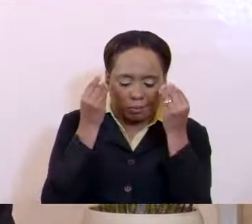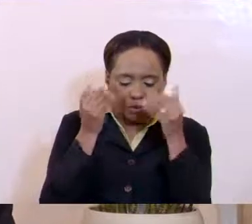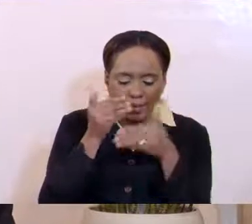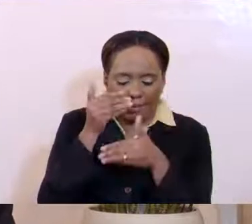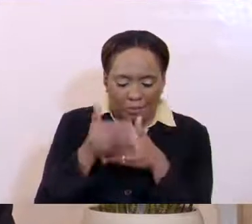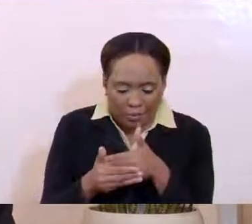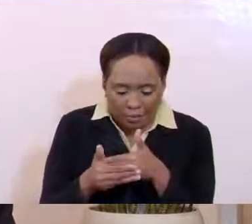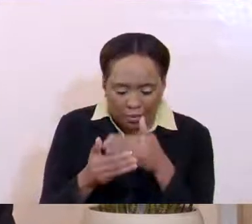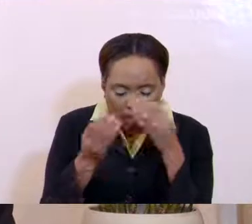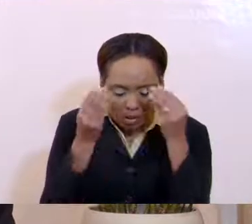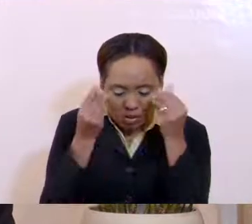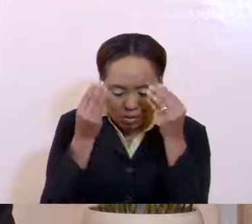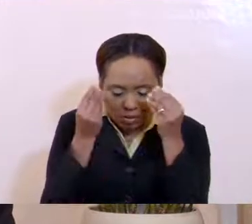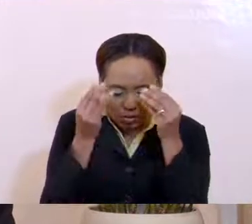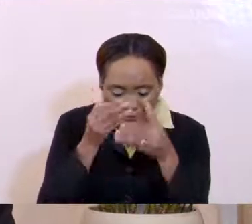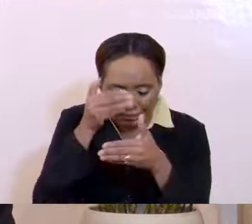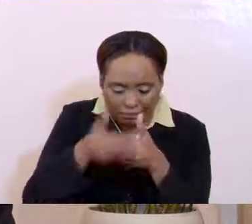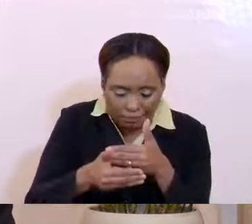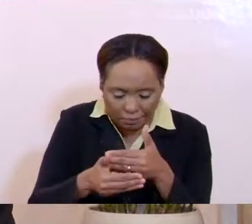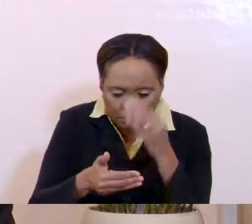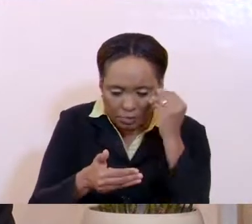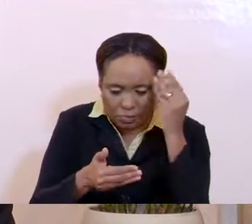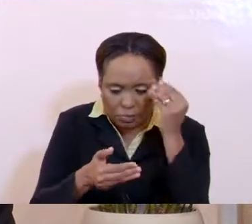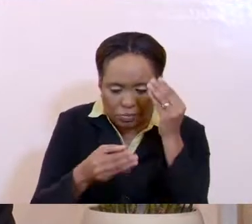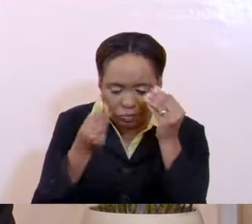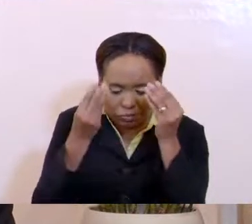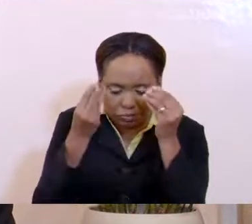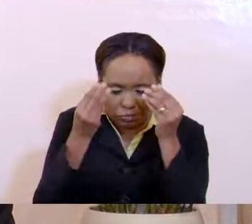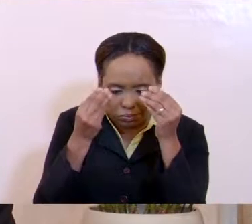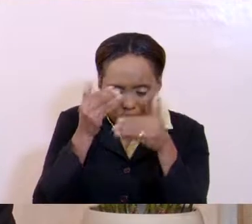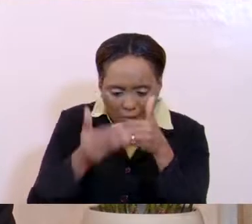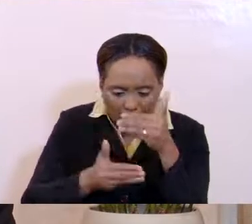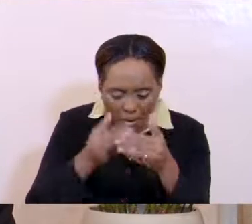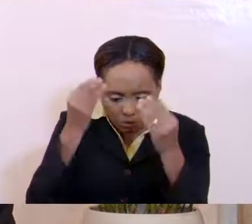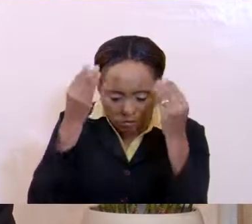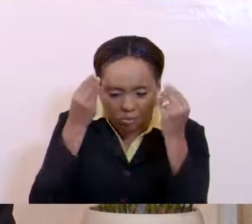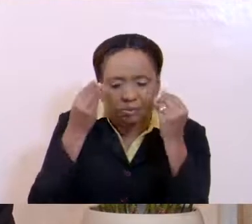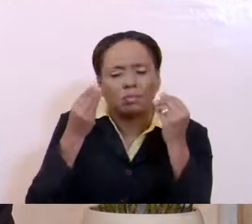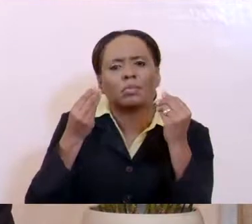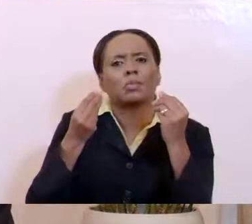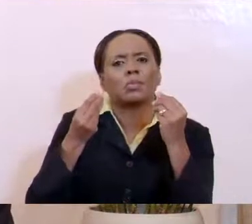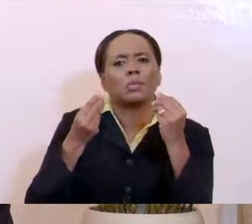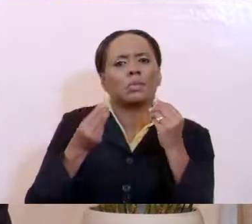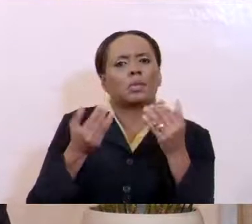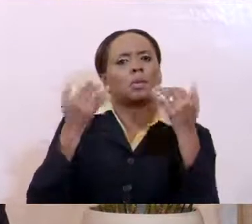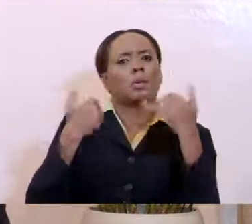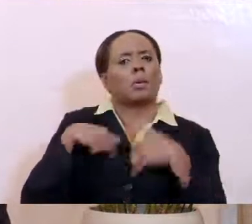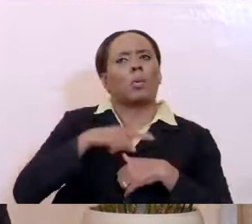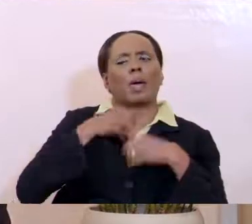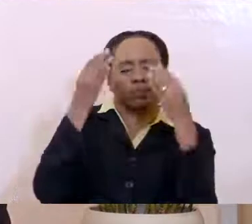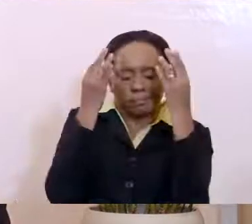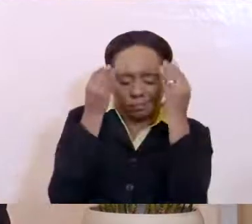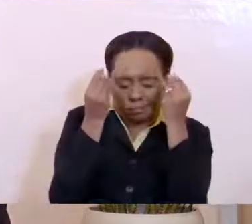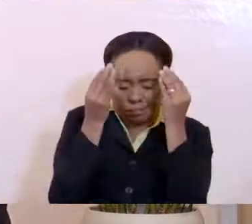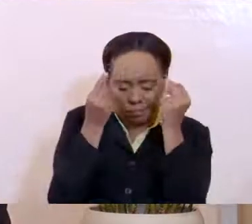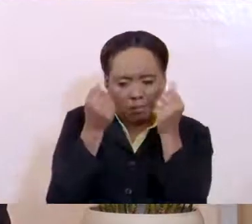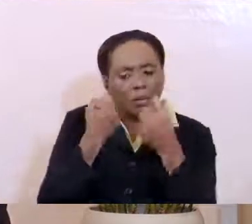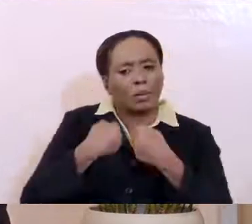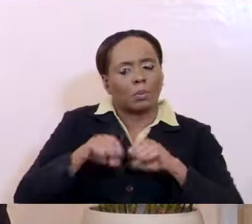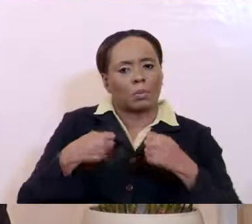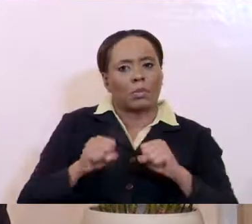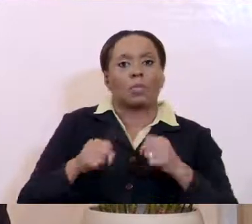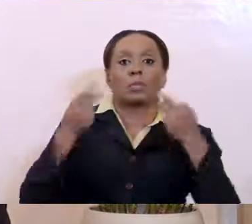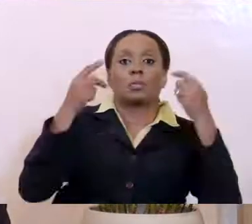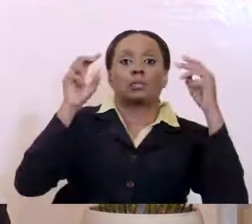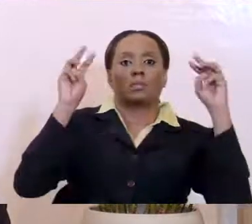and therefore, in relation to sports, the Prime